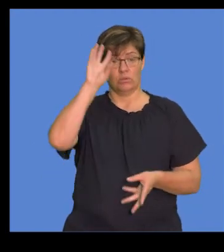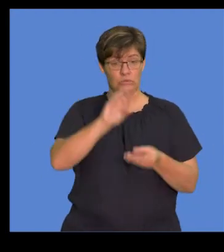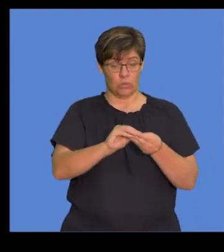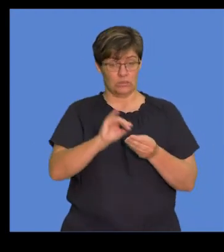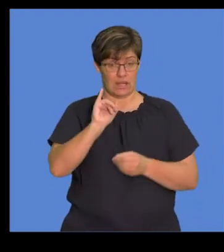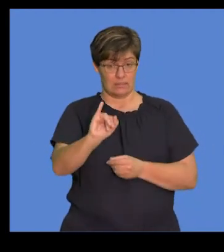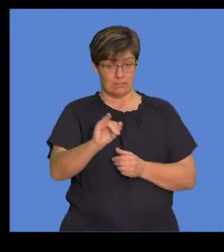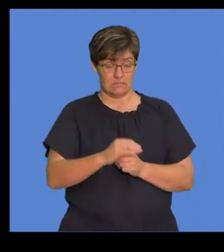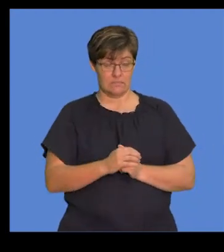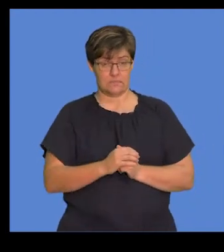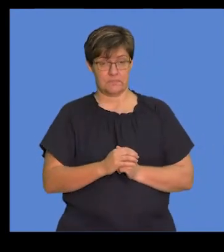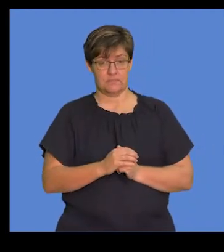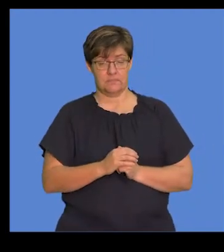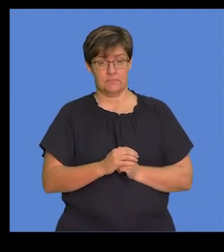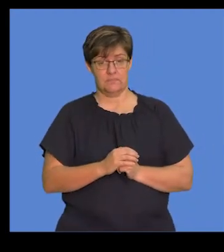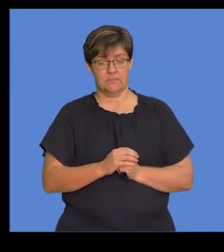Okay. Total current